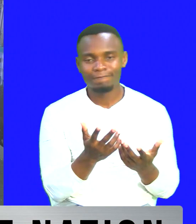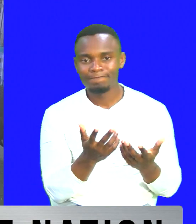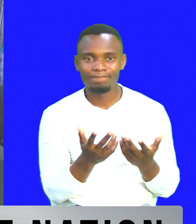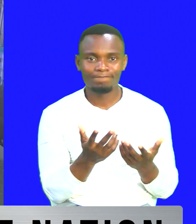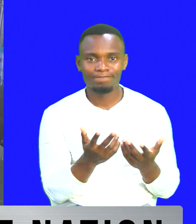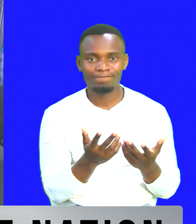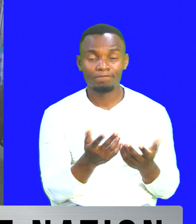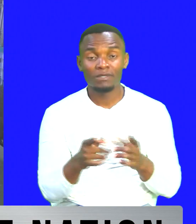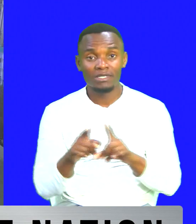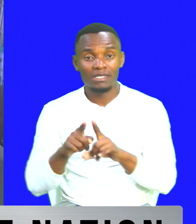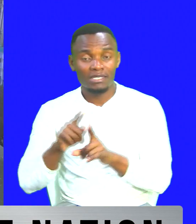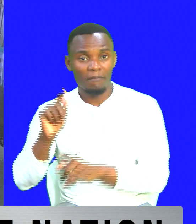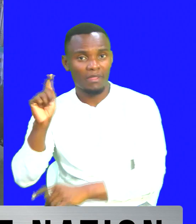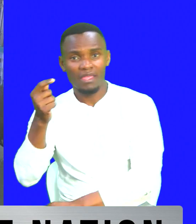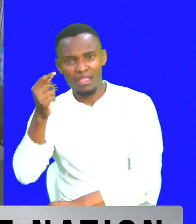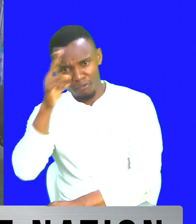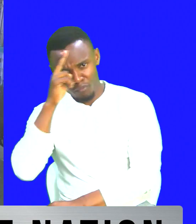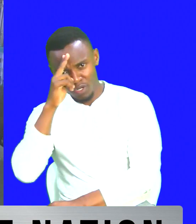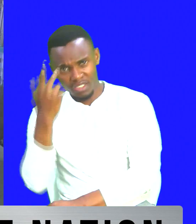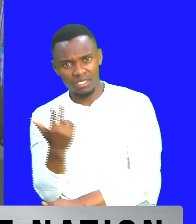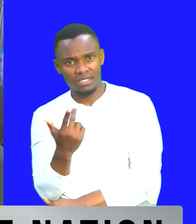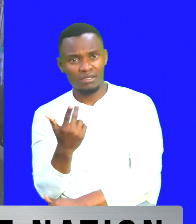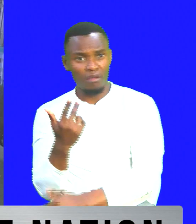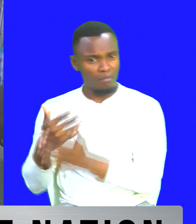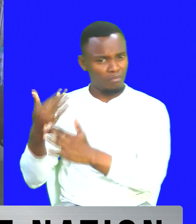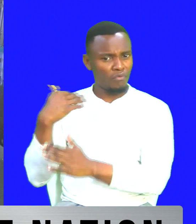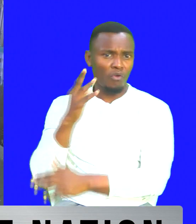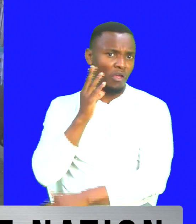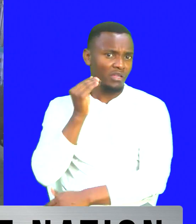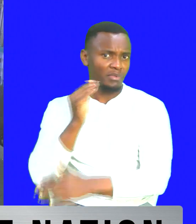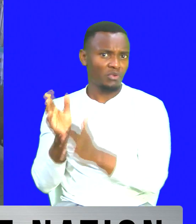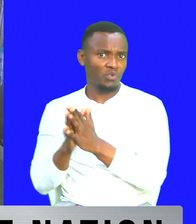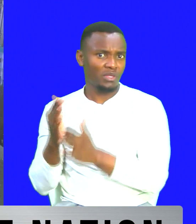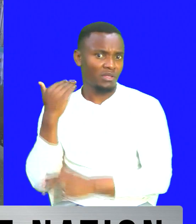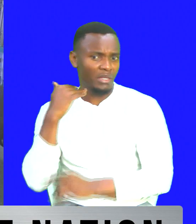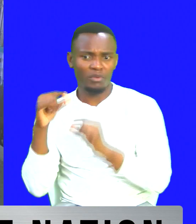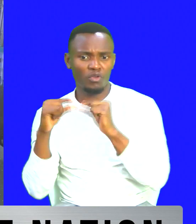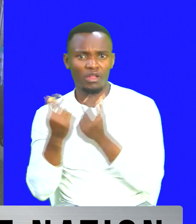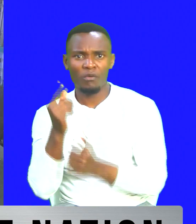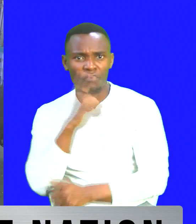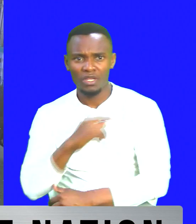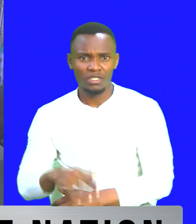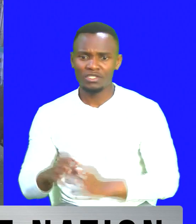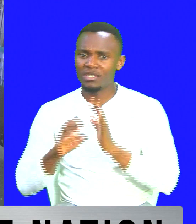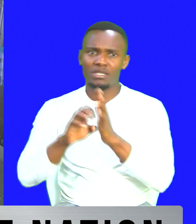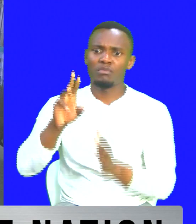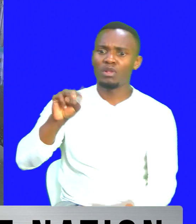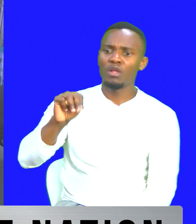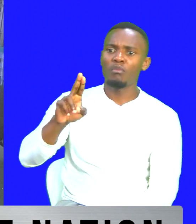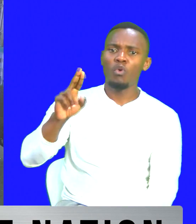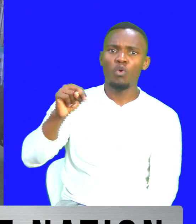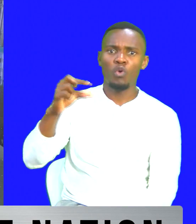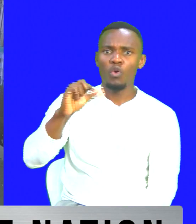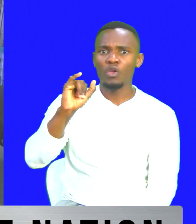and Kenyan police has dealt with gangs before. That's what they say. They have dealt with Kamjesh. They have dealt with Mungiki. Well, they have Jonah, dealt